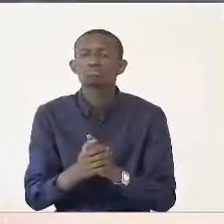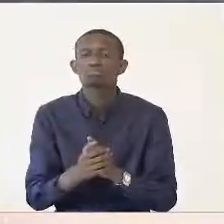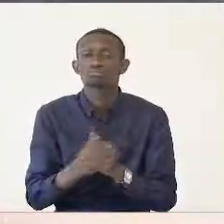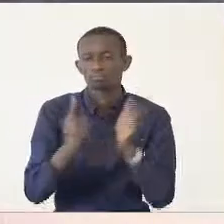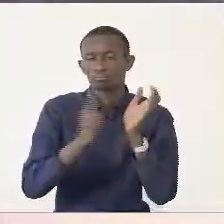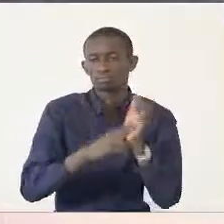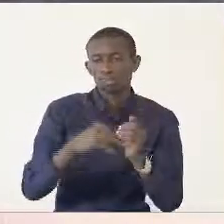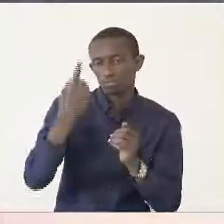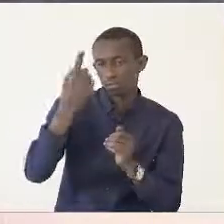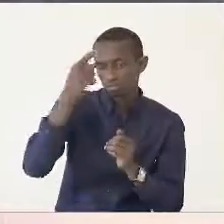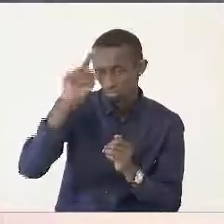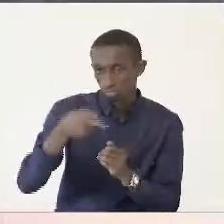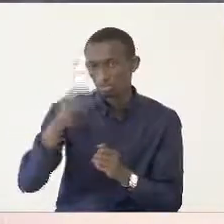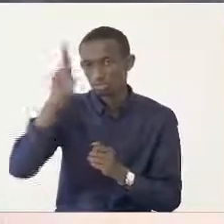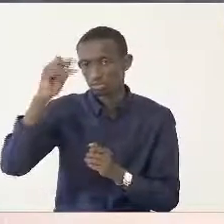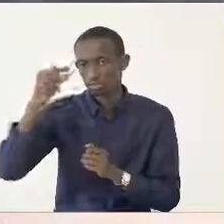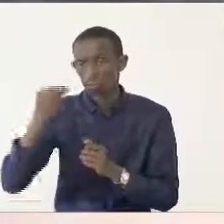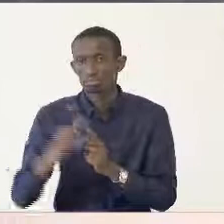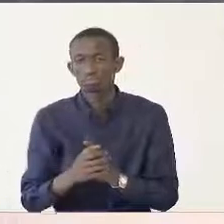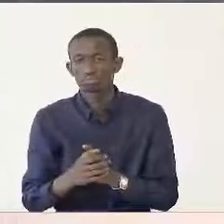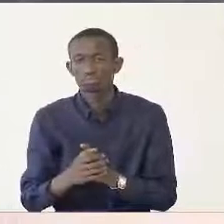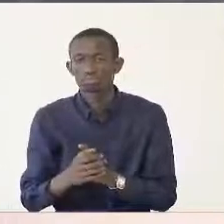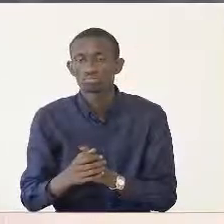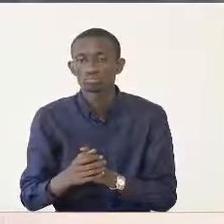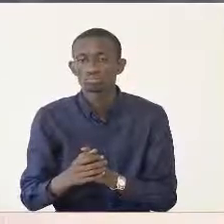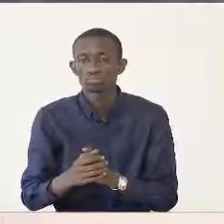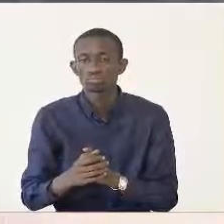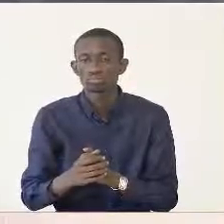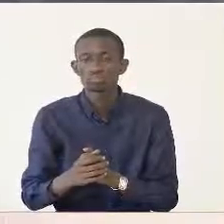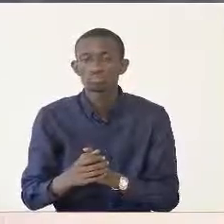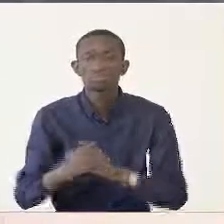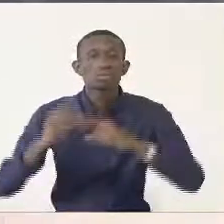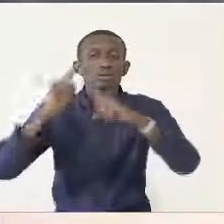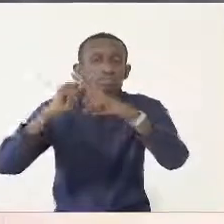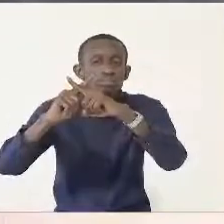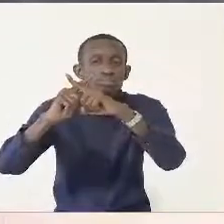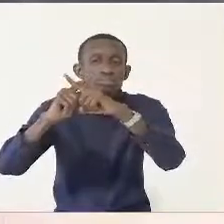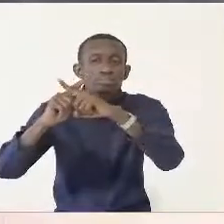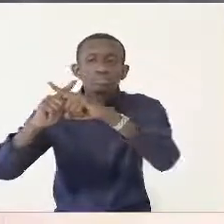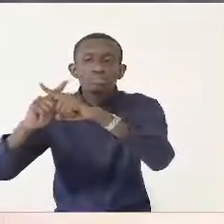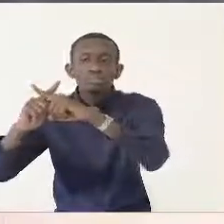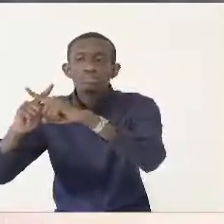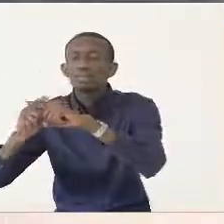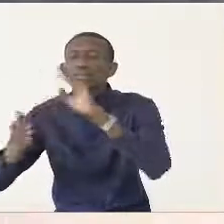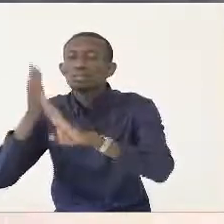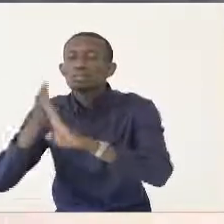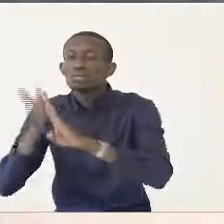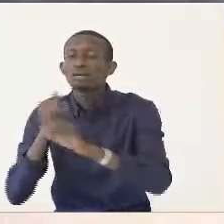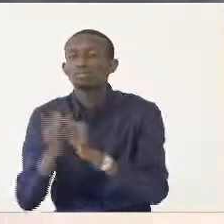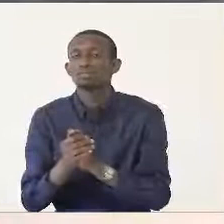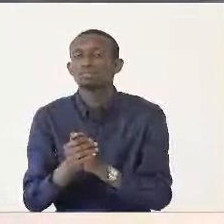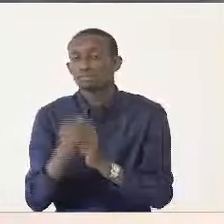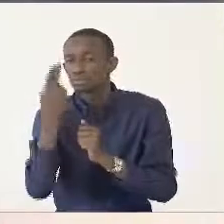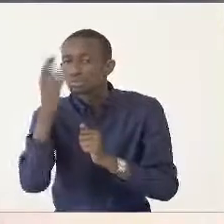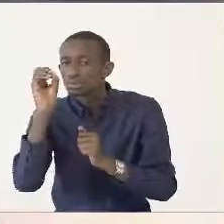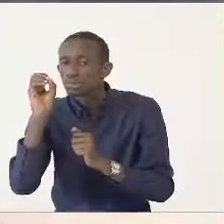1,000 kilogram, then times the speed along the x-axis. The speed is 20.